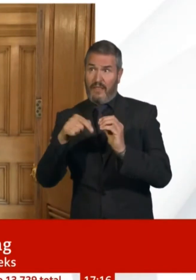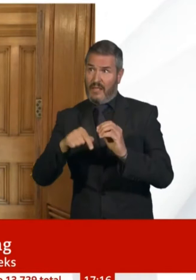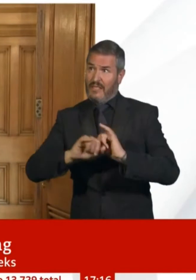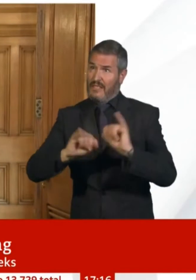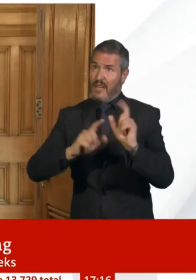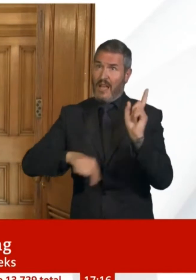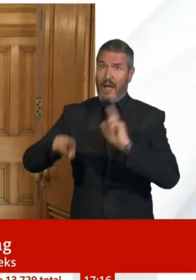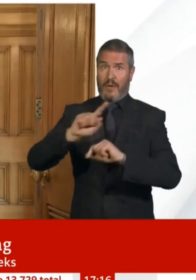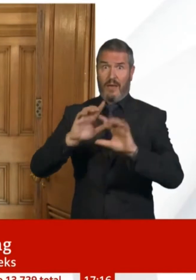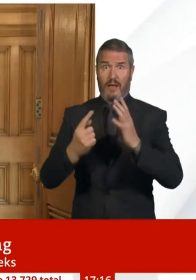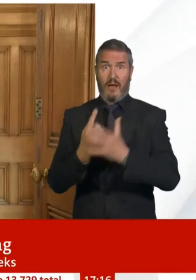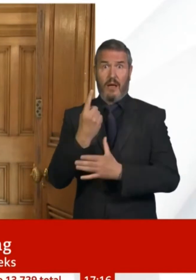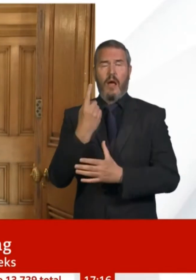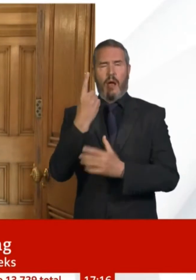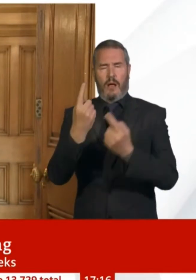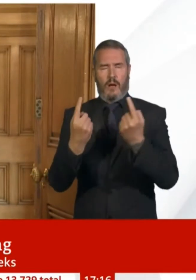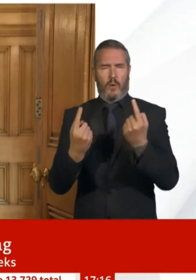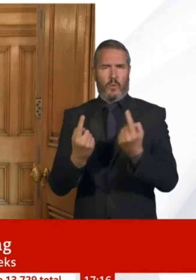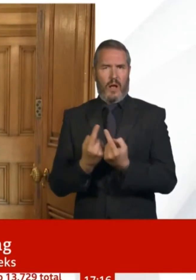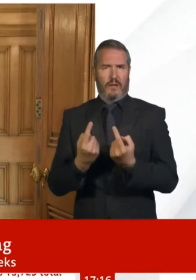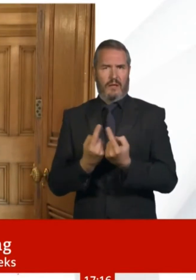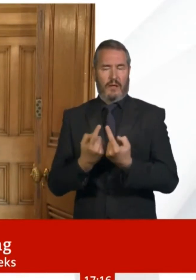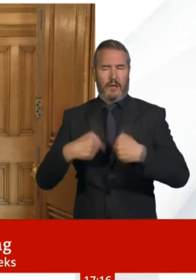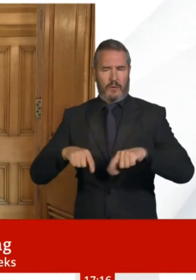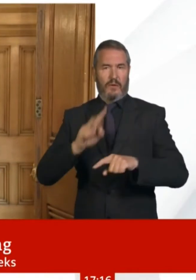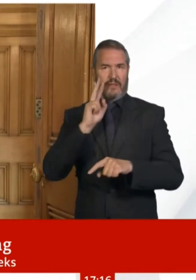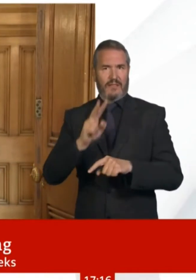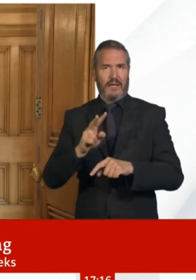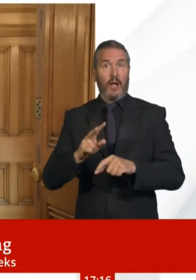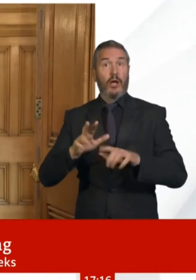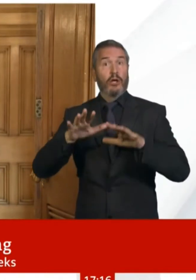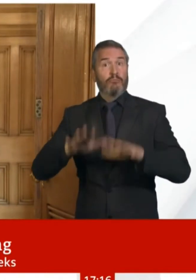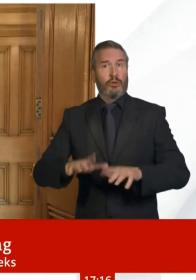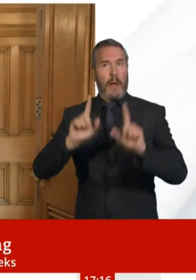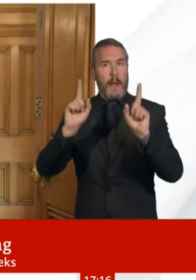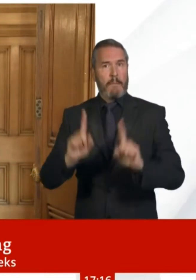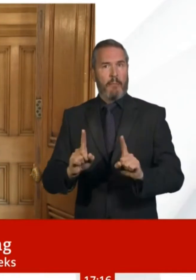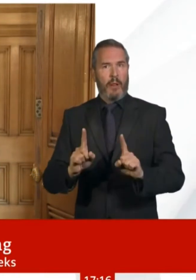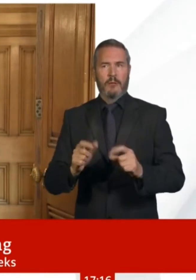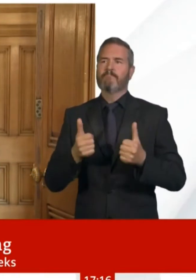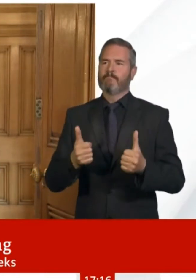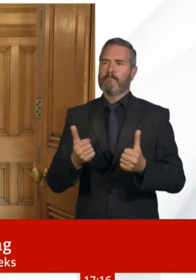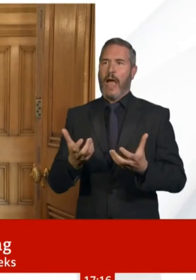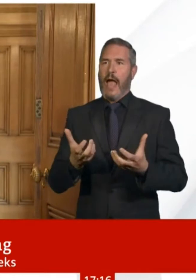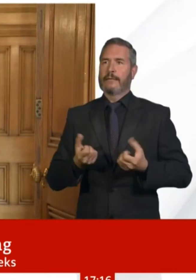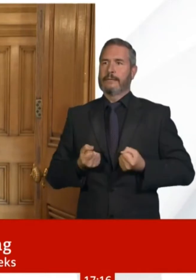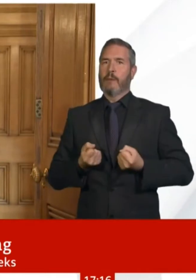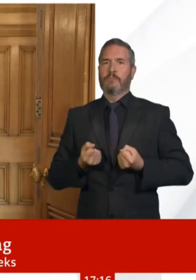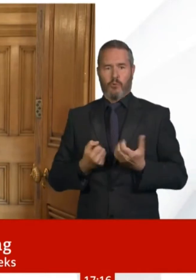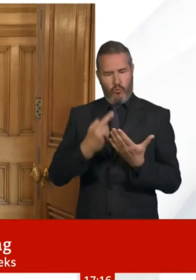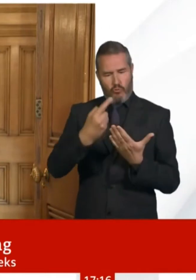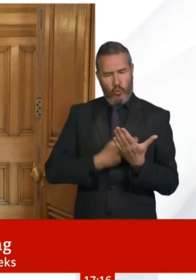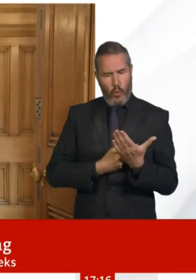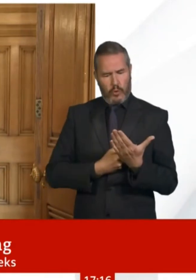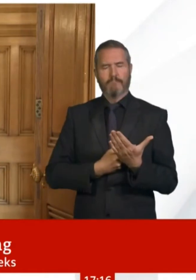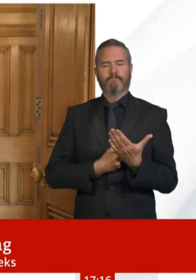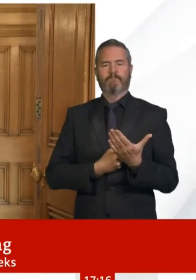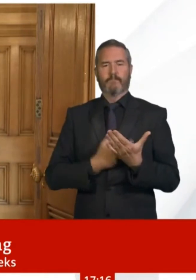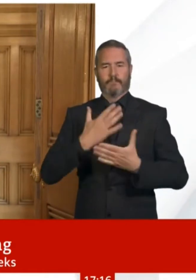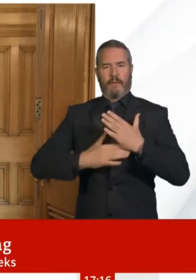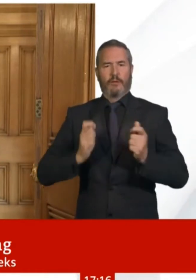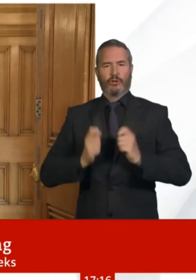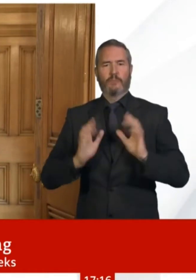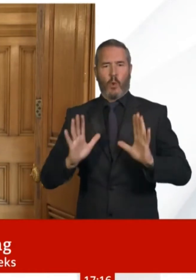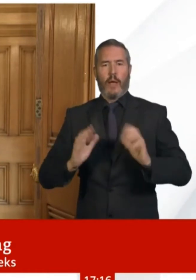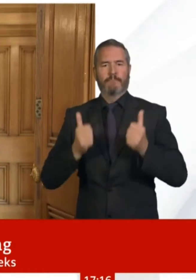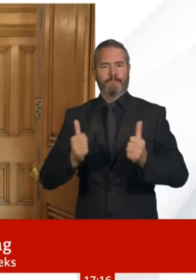crisis. But one of the things that we've seen is the country pull together, follow pretty consistently the guidance, and that is one of the reasons that